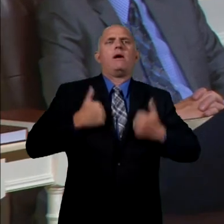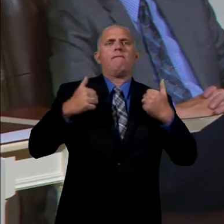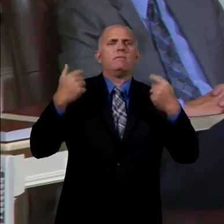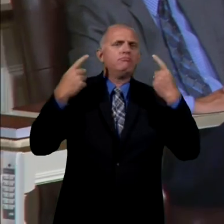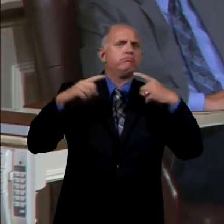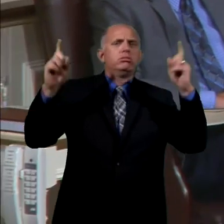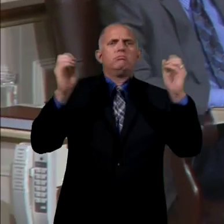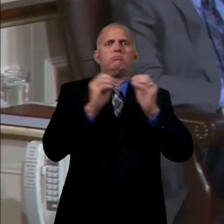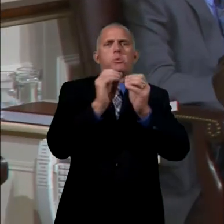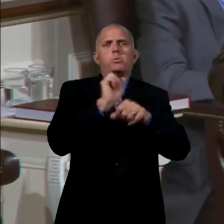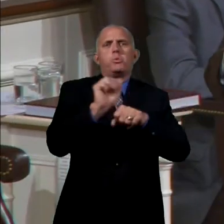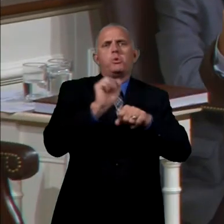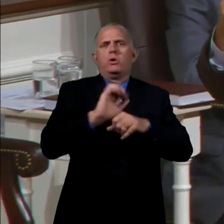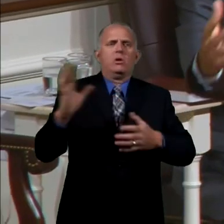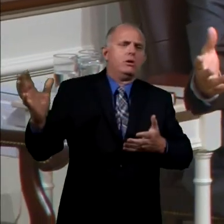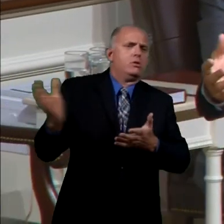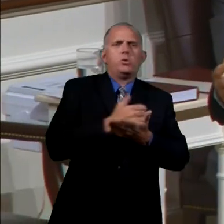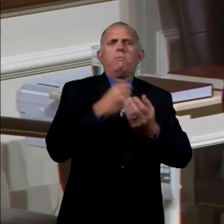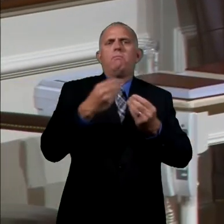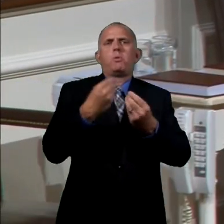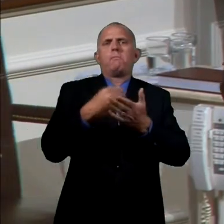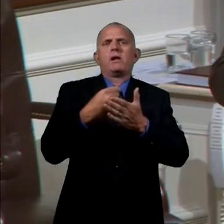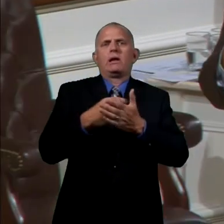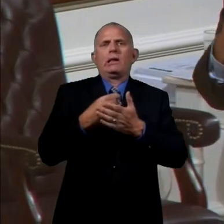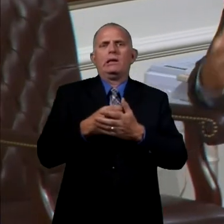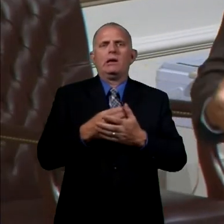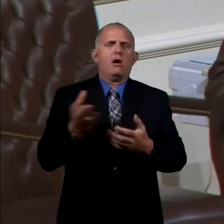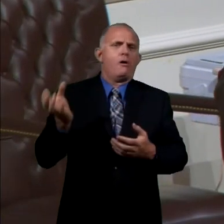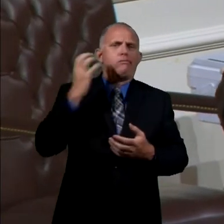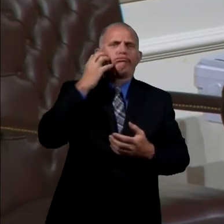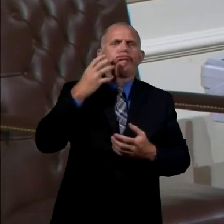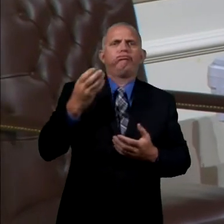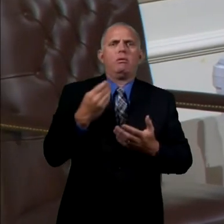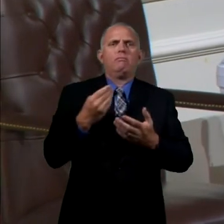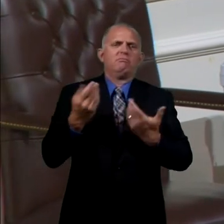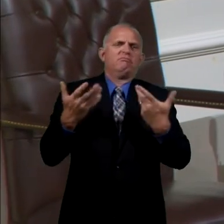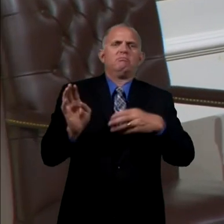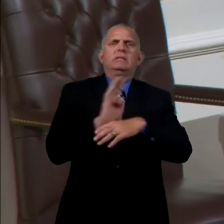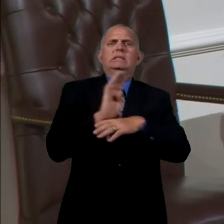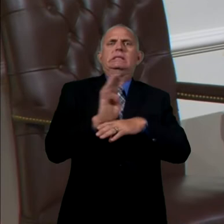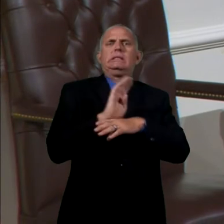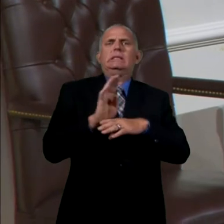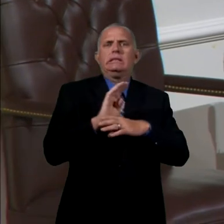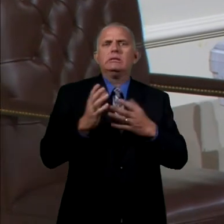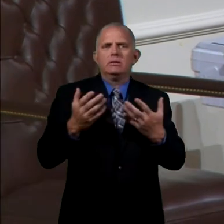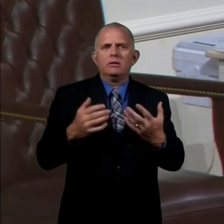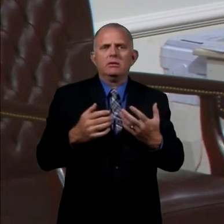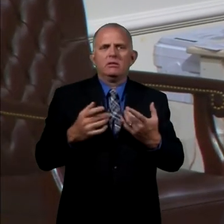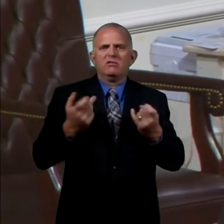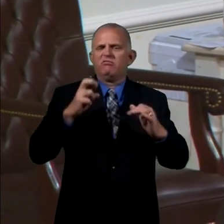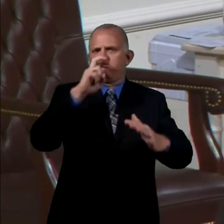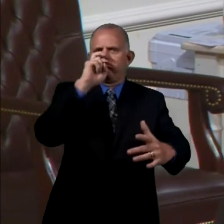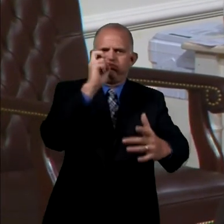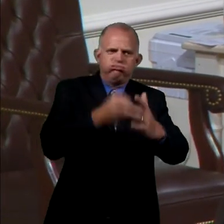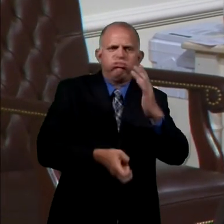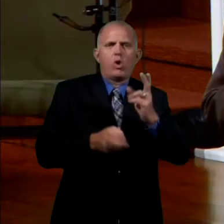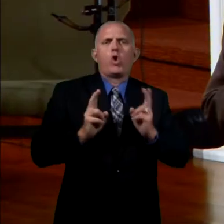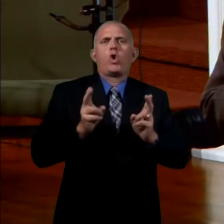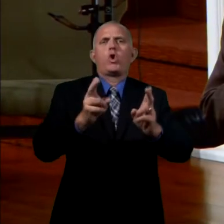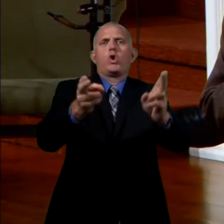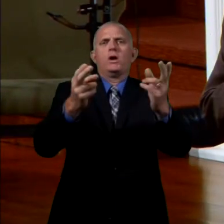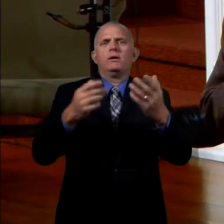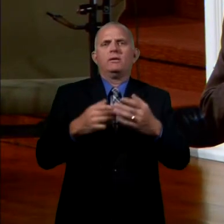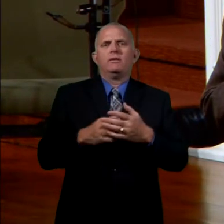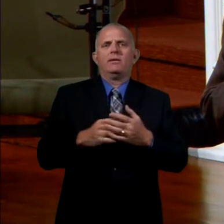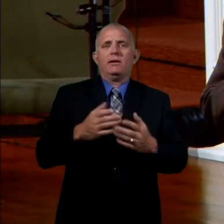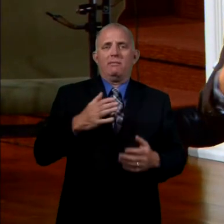want to make more money. I want to get a bigger title. God, I want to just be busy, busy, busy. And we get so caught up in hurrying through life and my